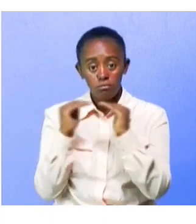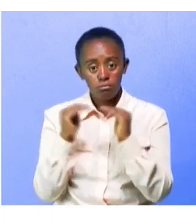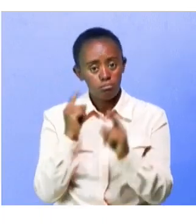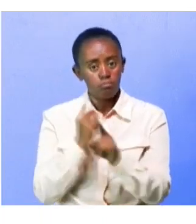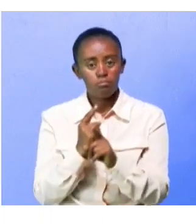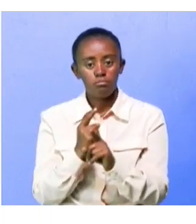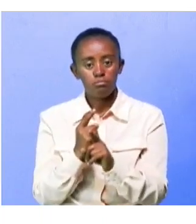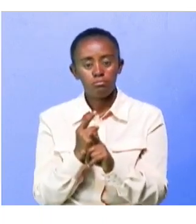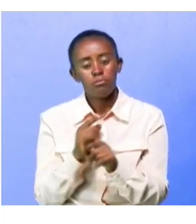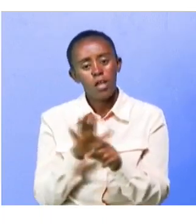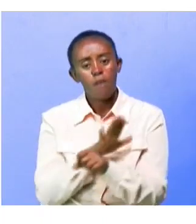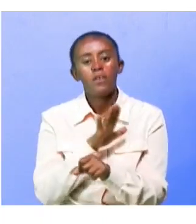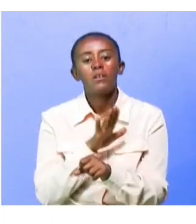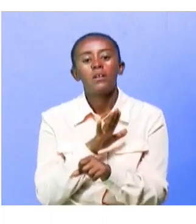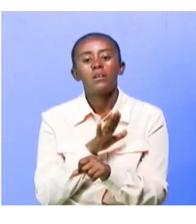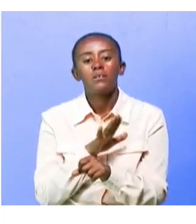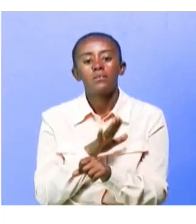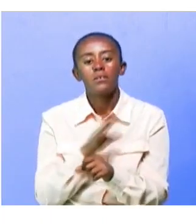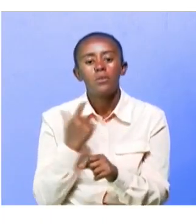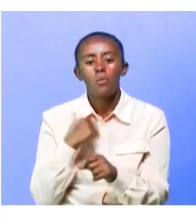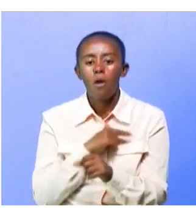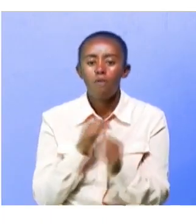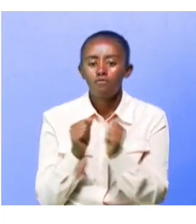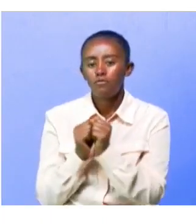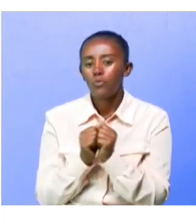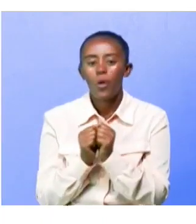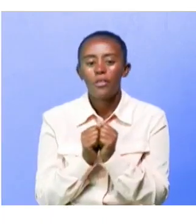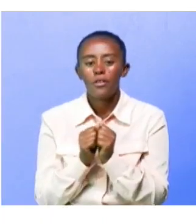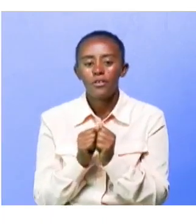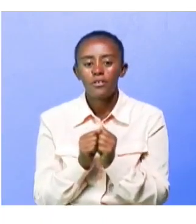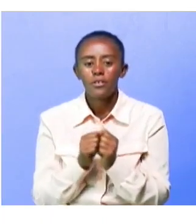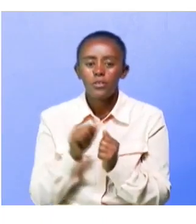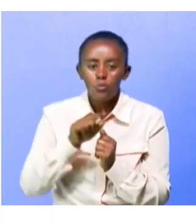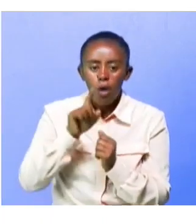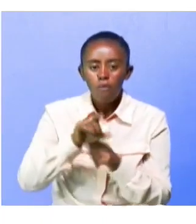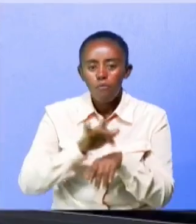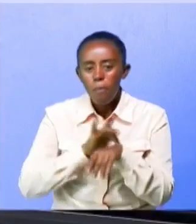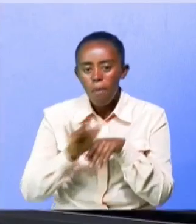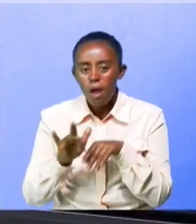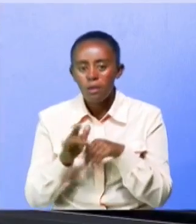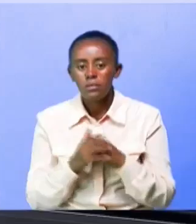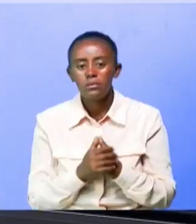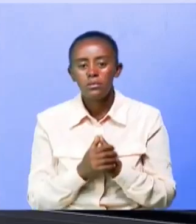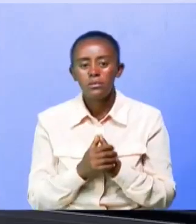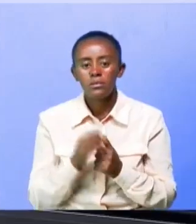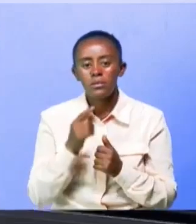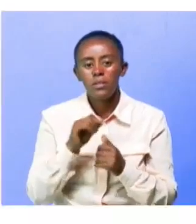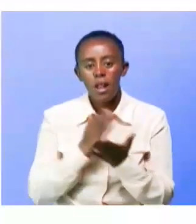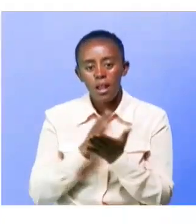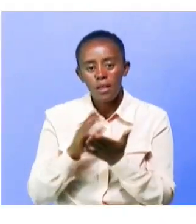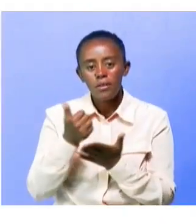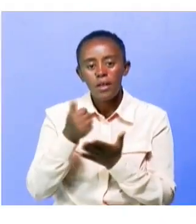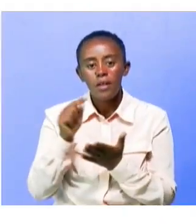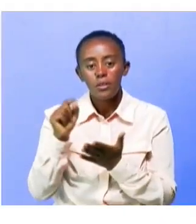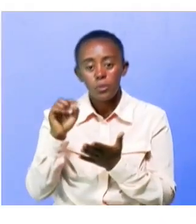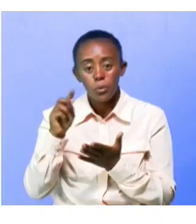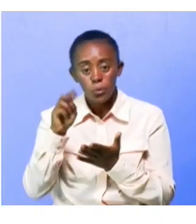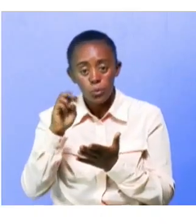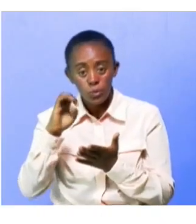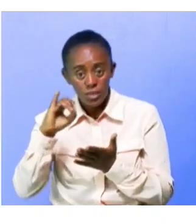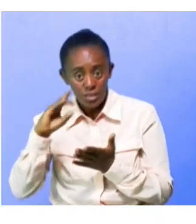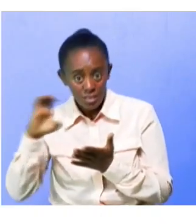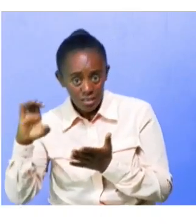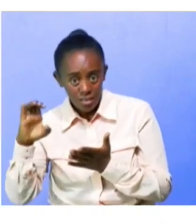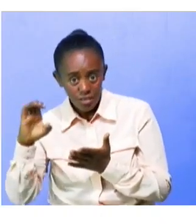definitely. Yeah. We have to grow together. You have to blank, eliminate the attitude of inequality